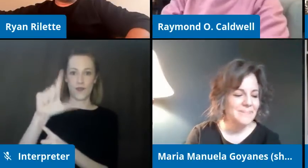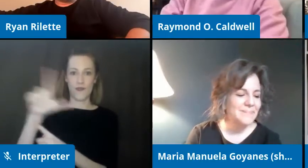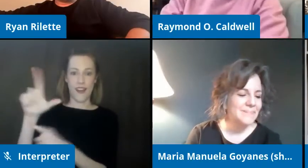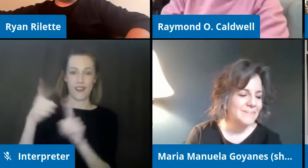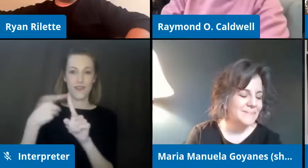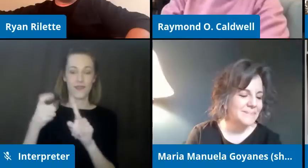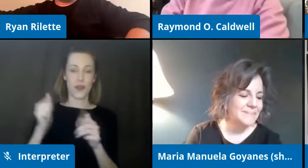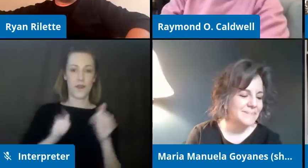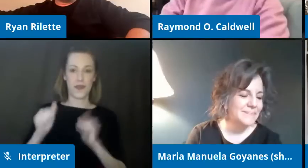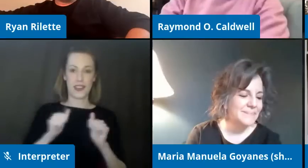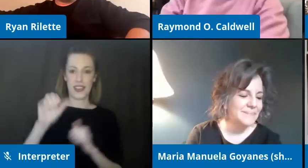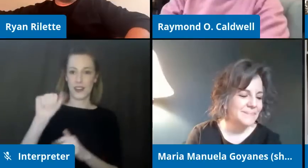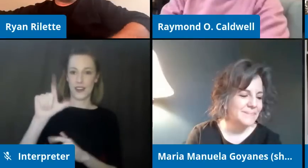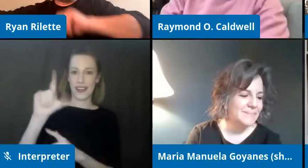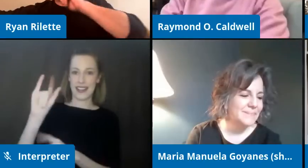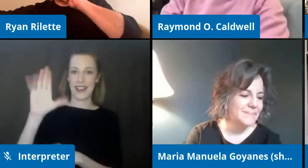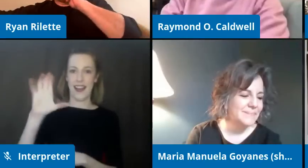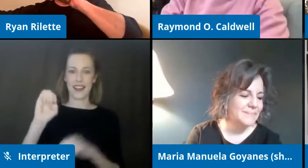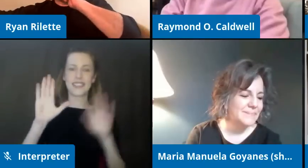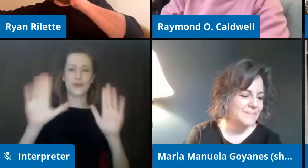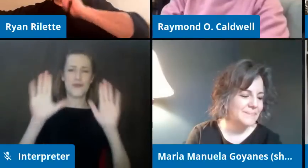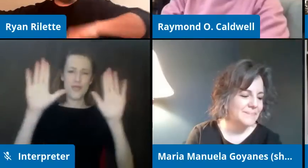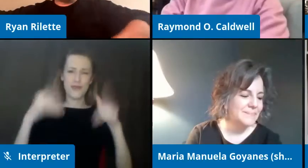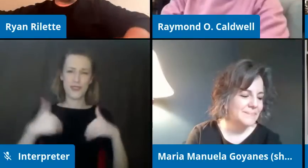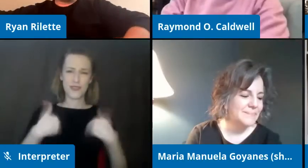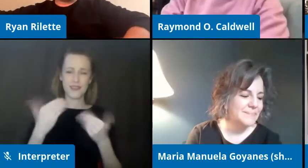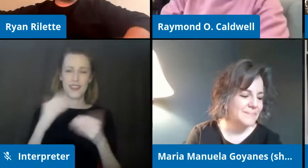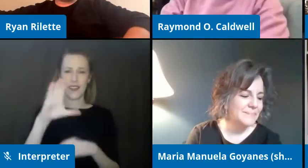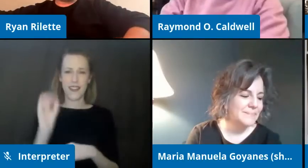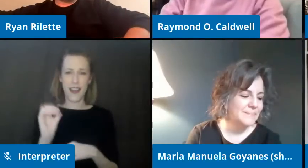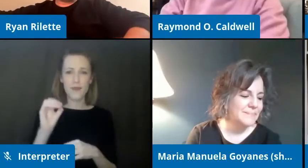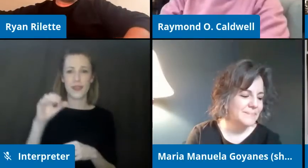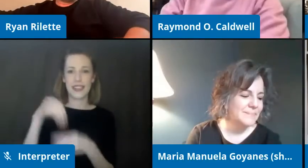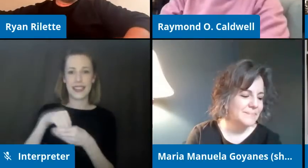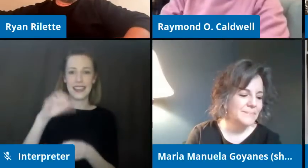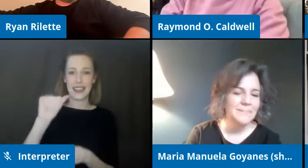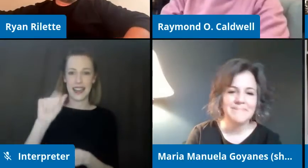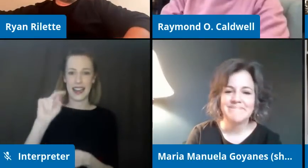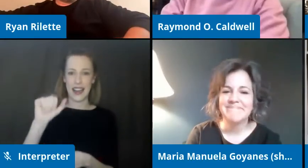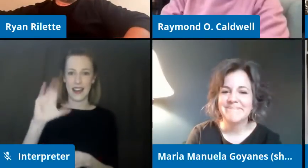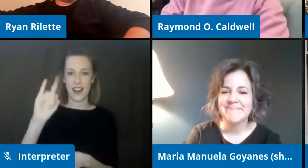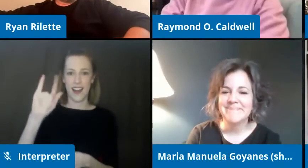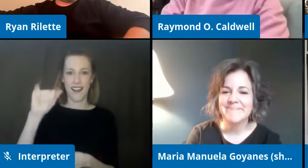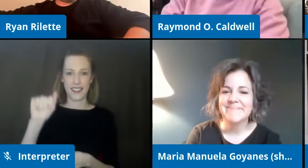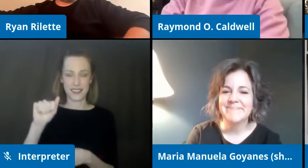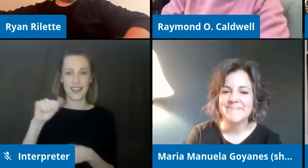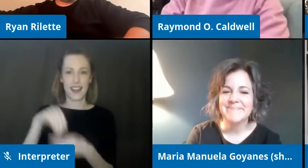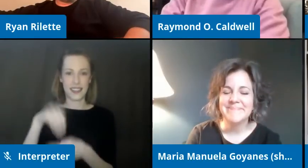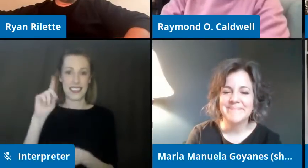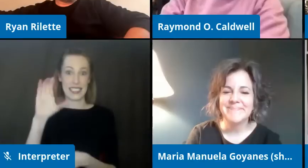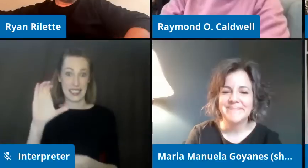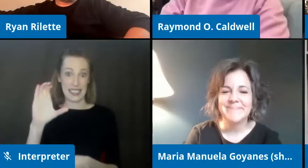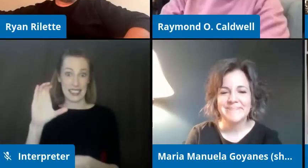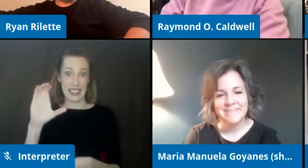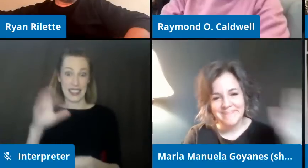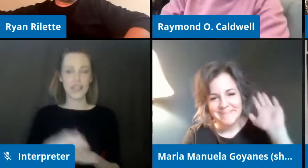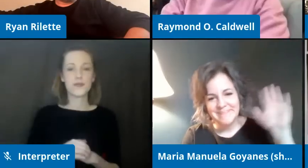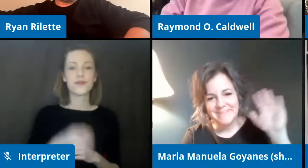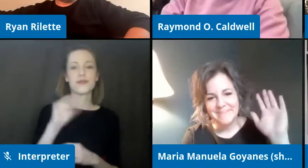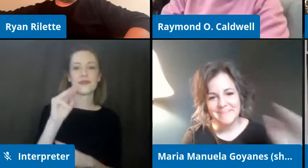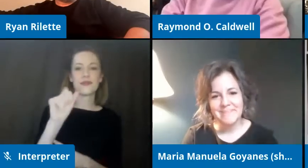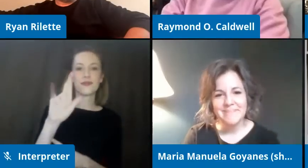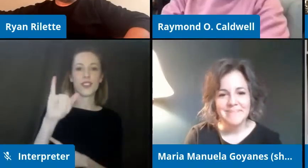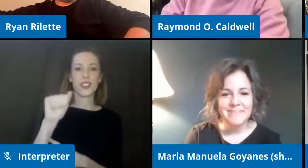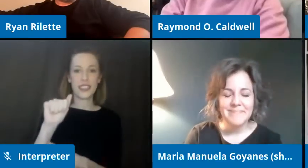young company out of Anacostia in Southeast DC. Maria Manuela Goyanes of Woolly Mammoth Theater Company